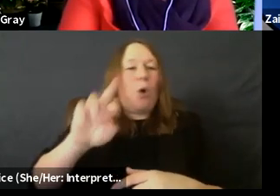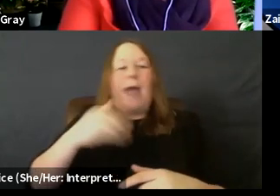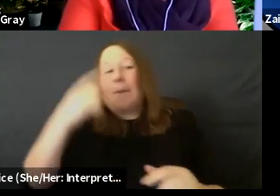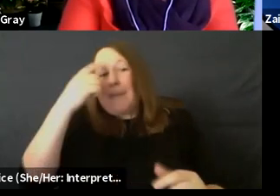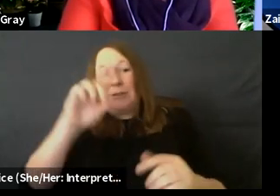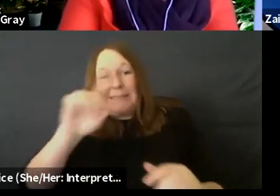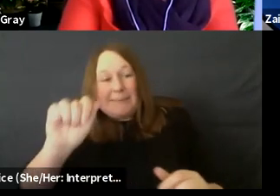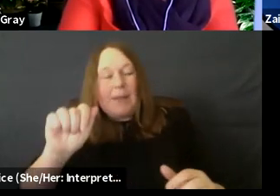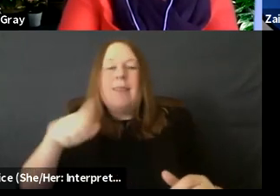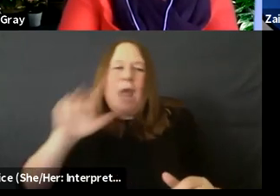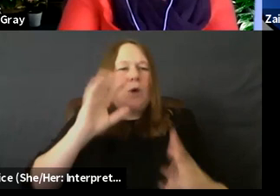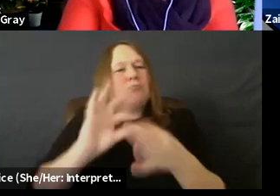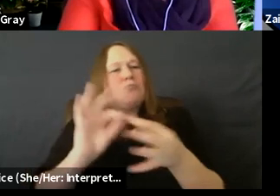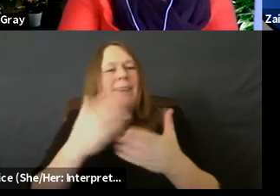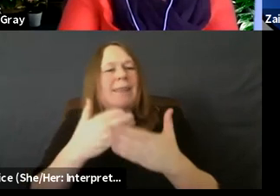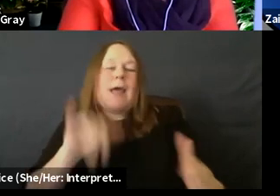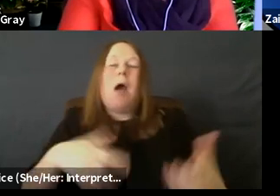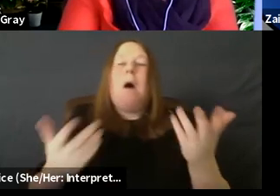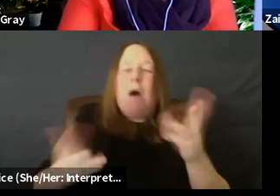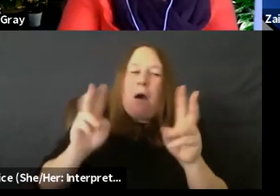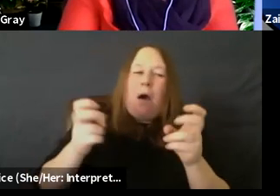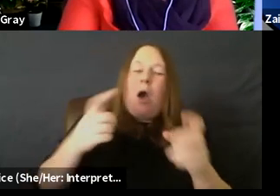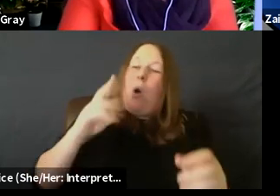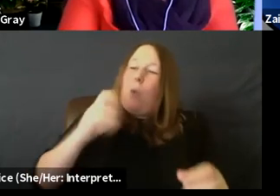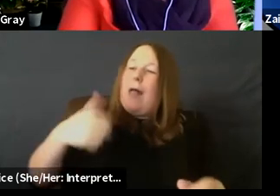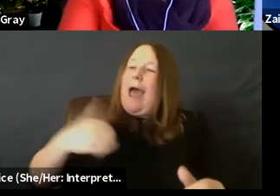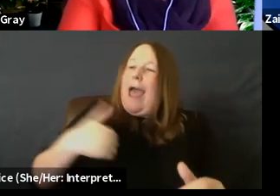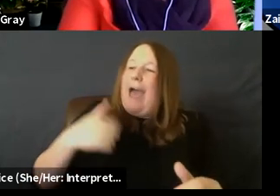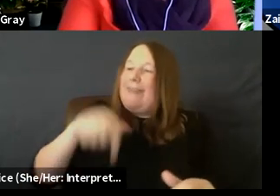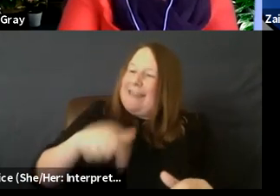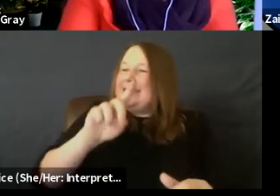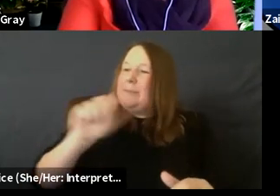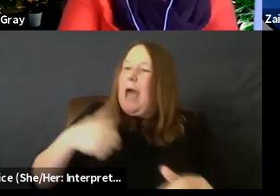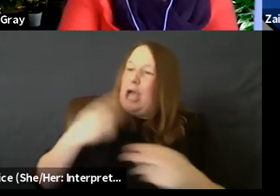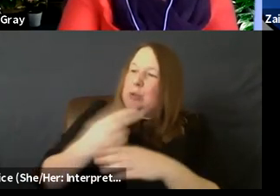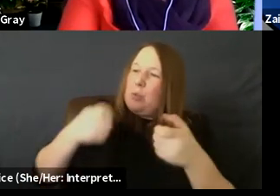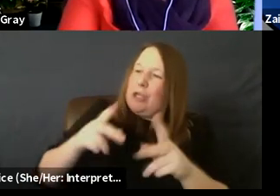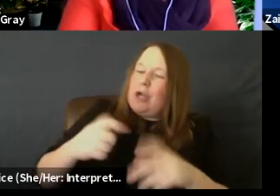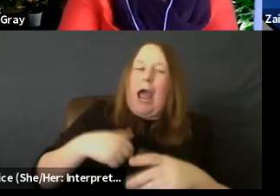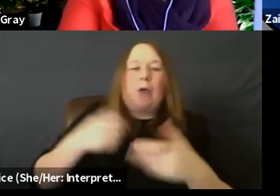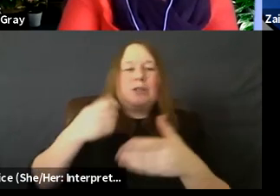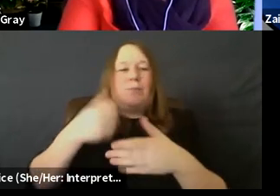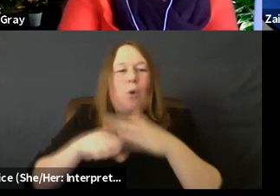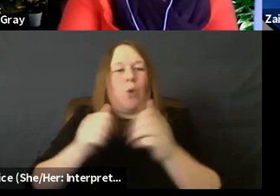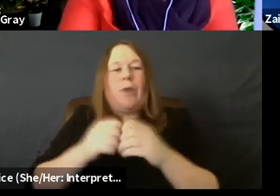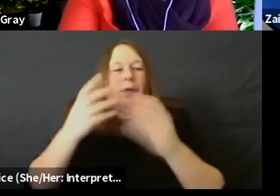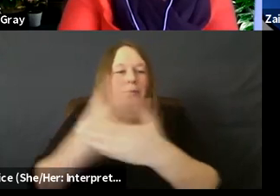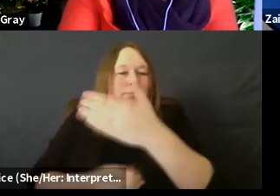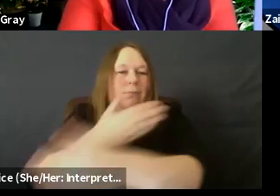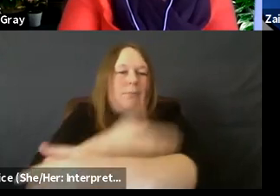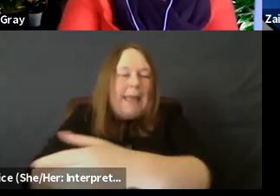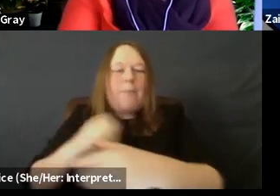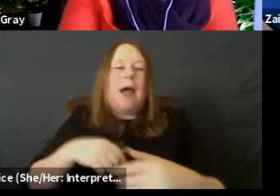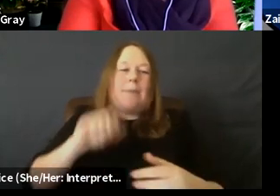disabilities, that they will say things like, well, I have this disability. I use a wheelchair. I was born with an absent limb. I'm an amputee. I